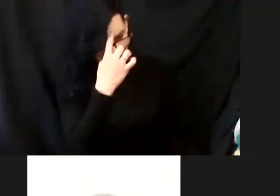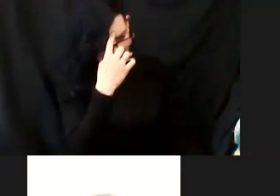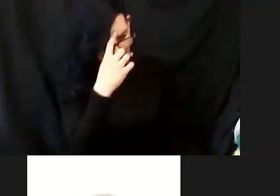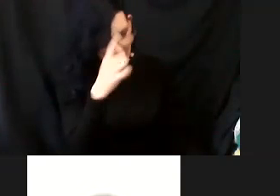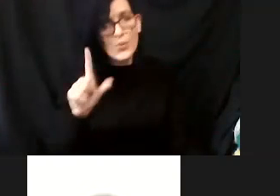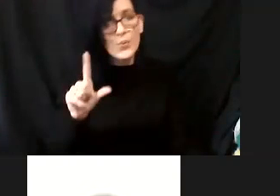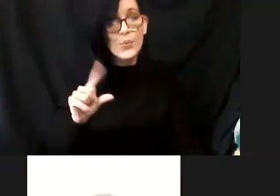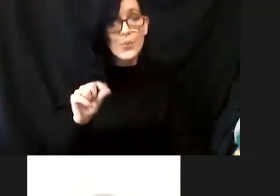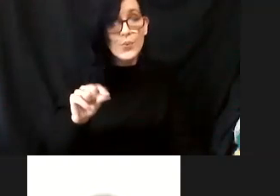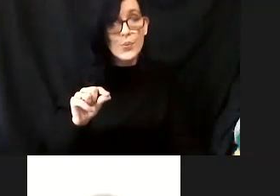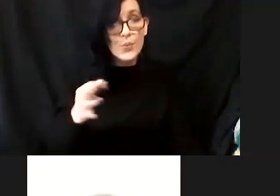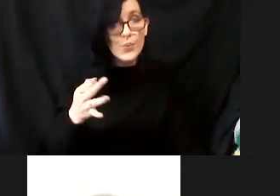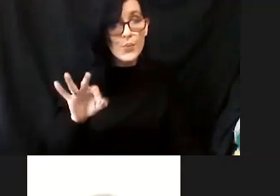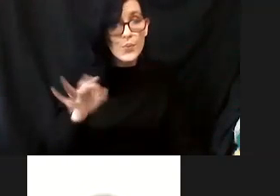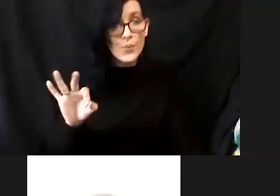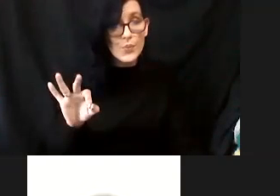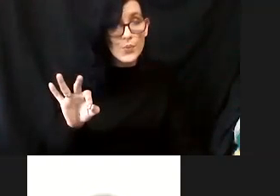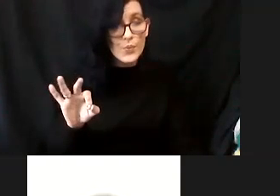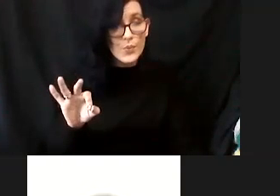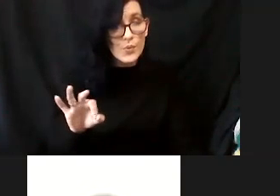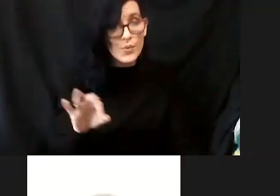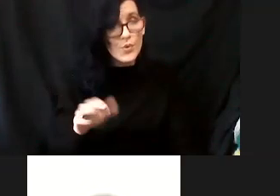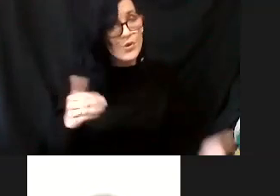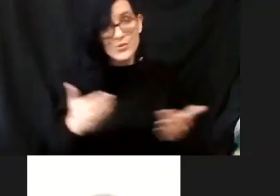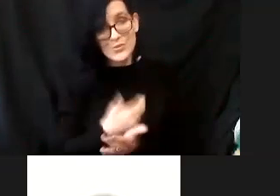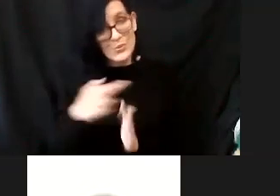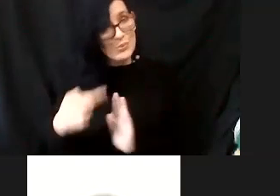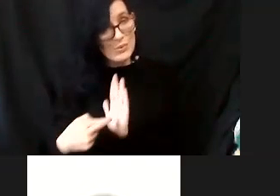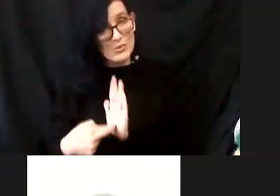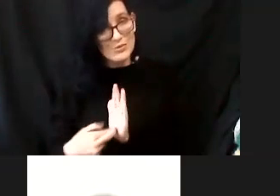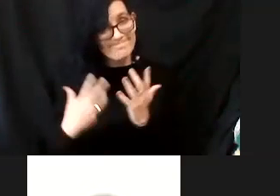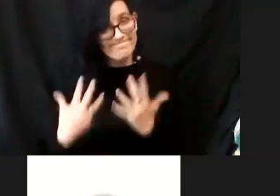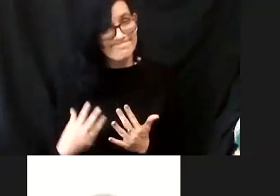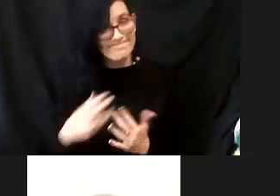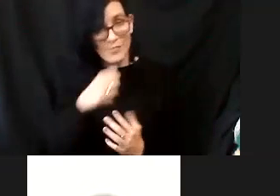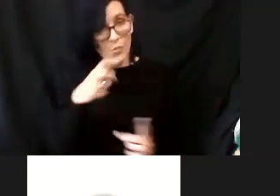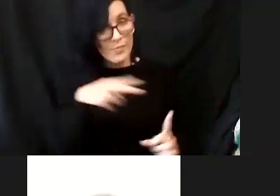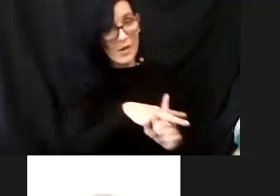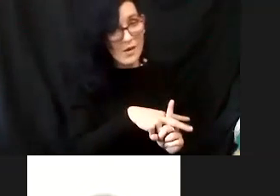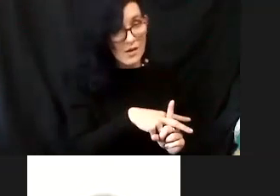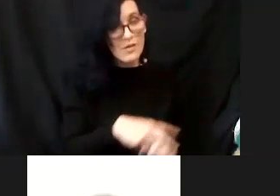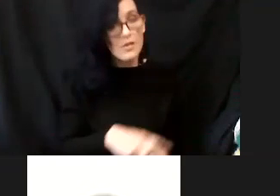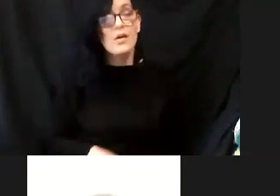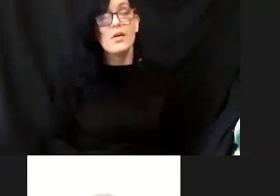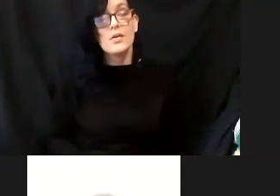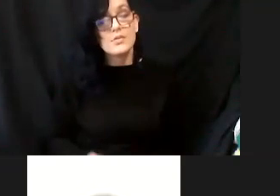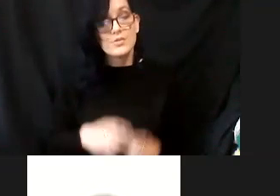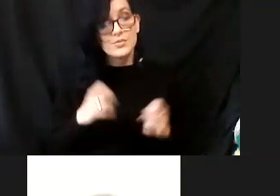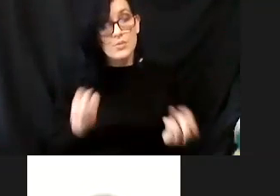2019, those new rules won't apply to you. So that's a good thing to keep in